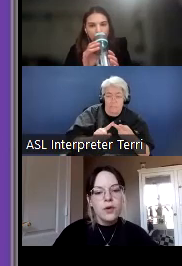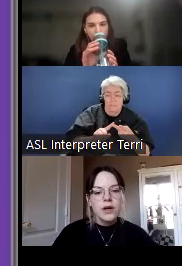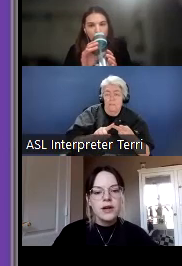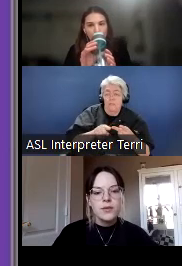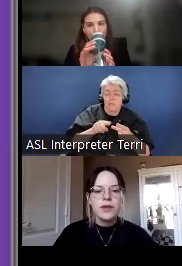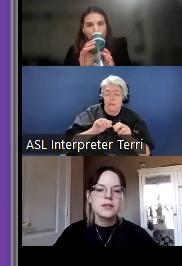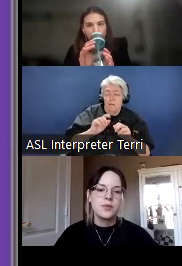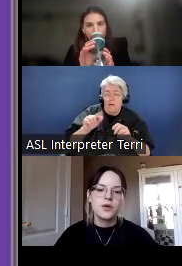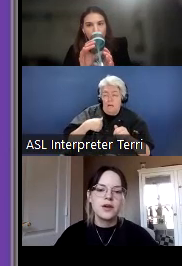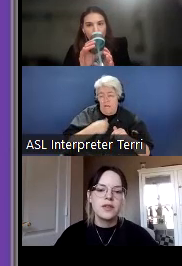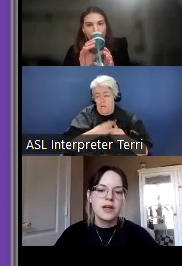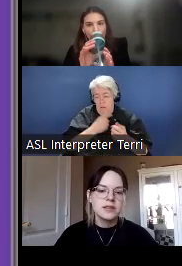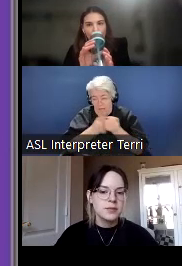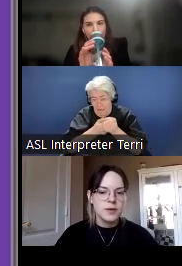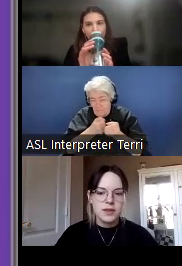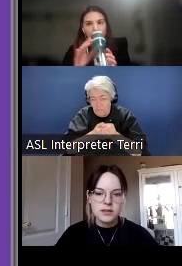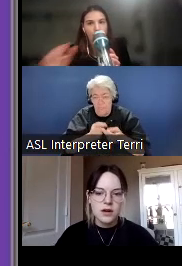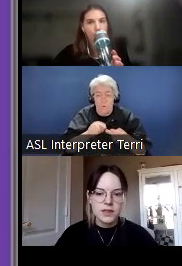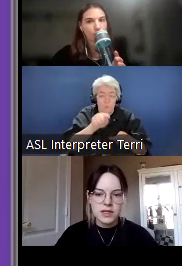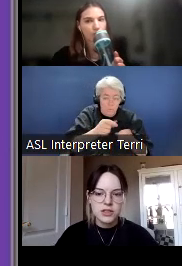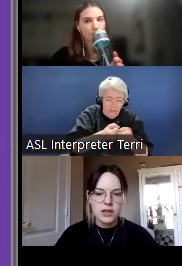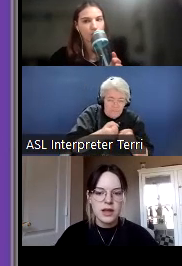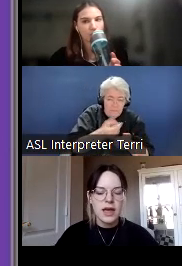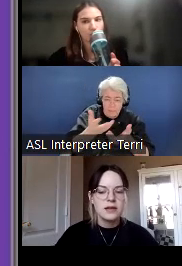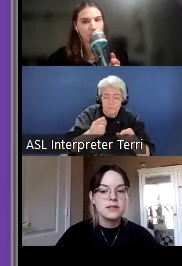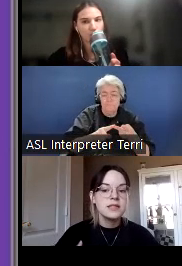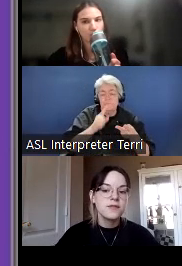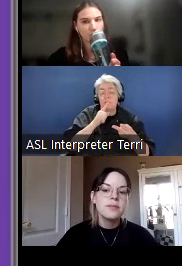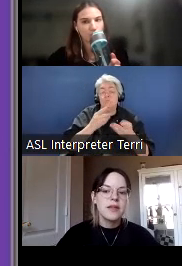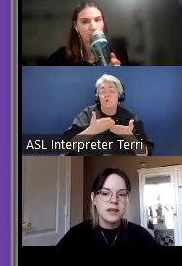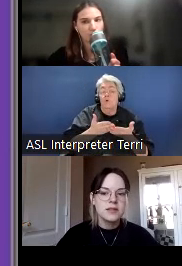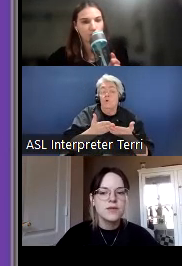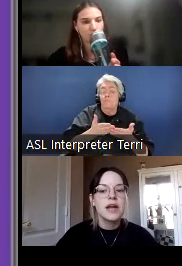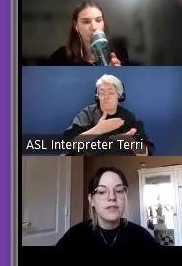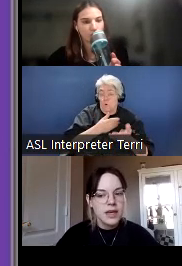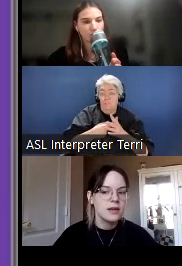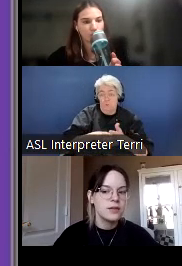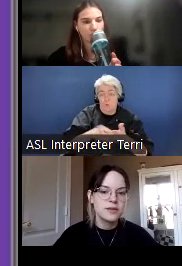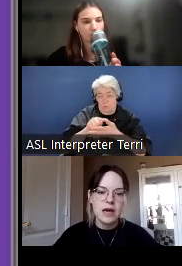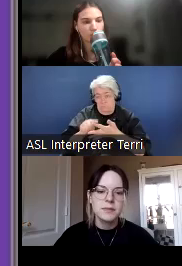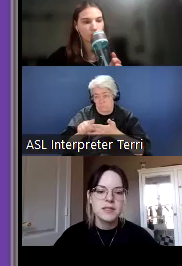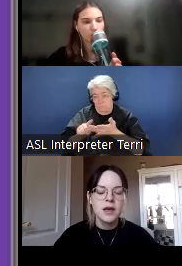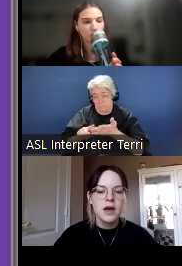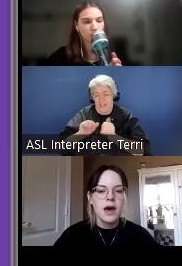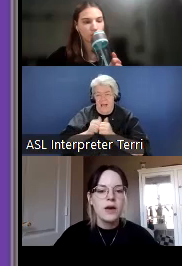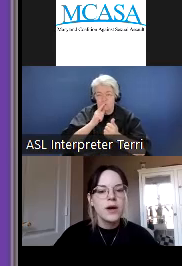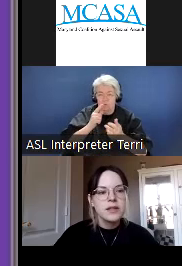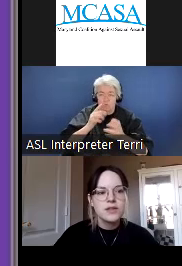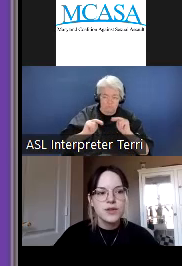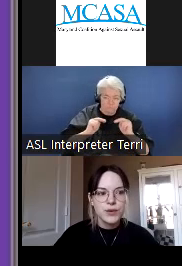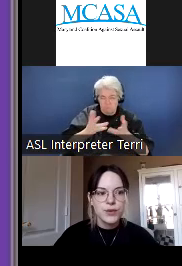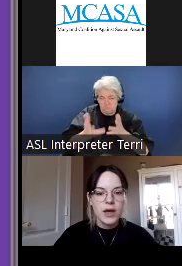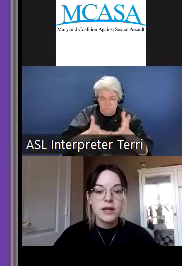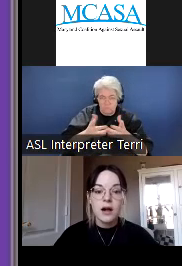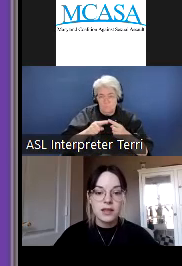So before we explore the next steps within this conversation and different methods for navigating those steps, I